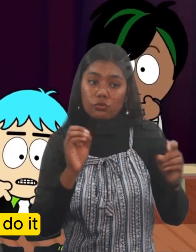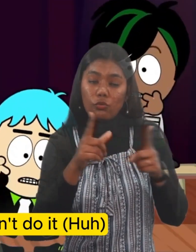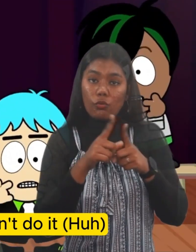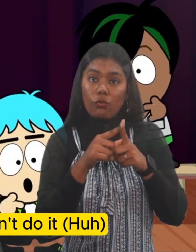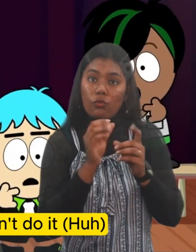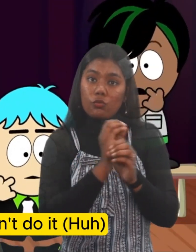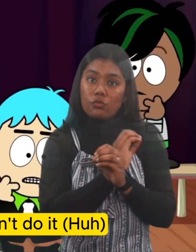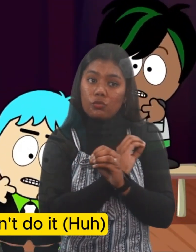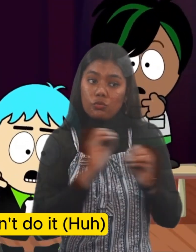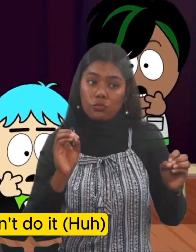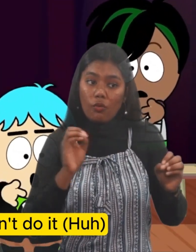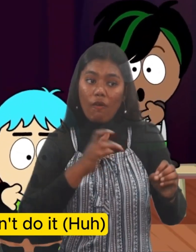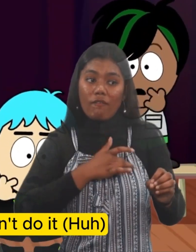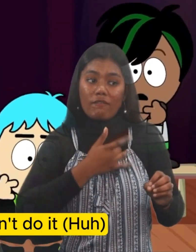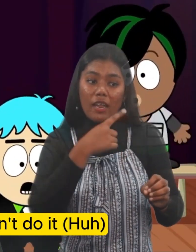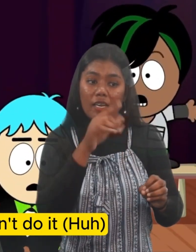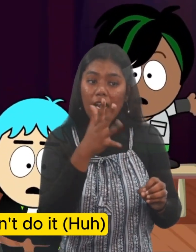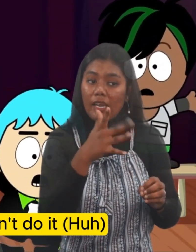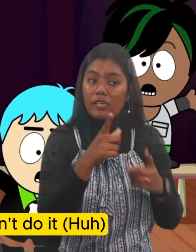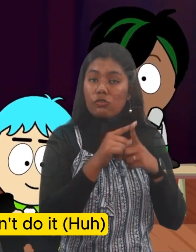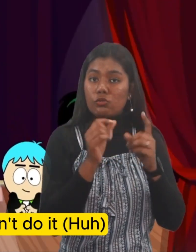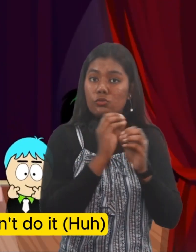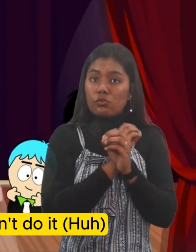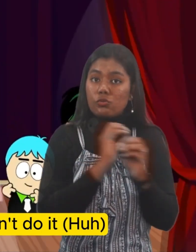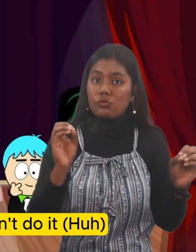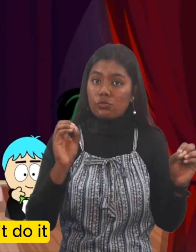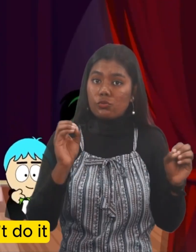it. Oh, if it don't feel right, don't do it.